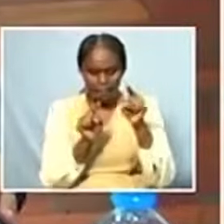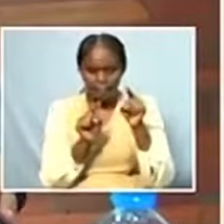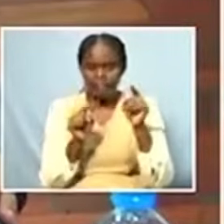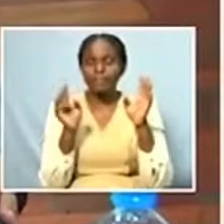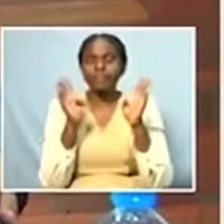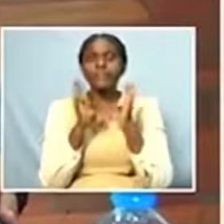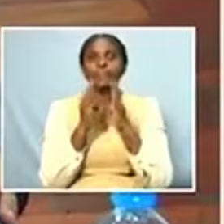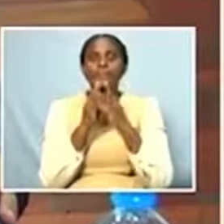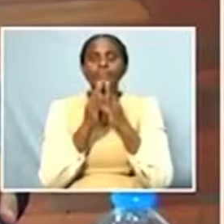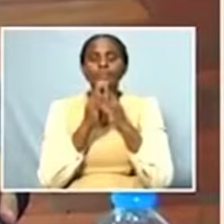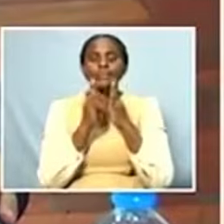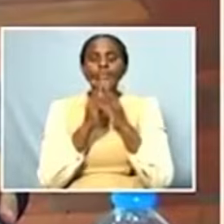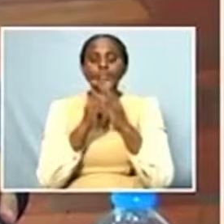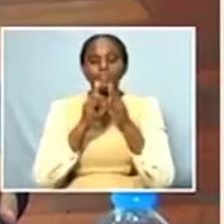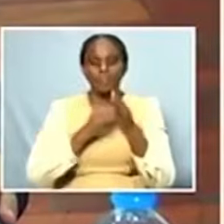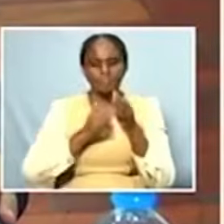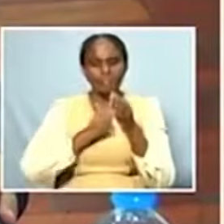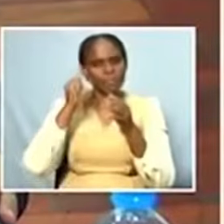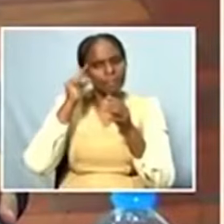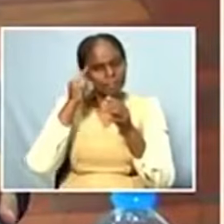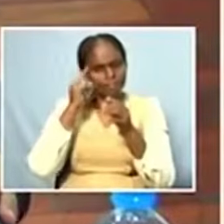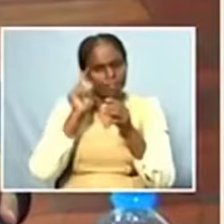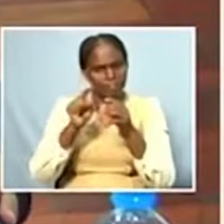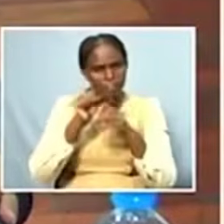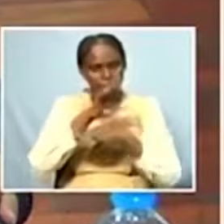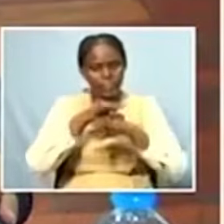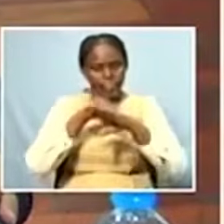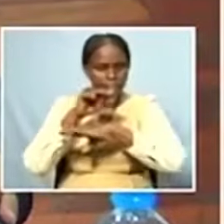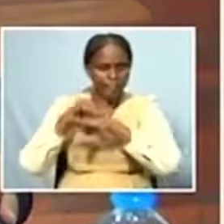meeting, I think, called by